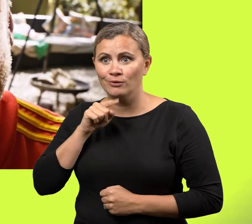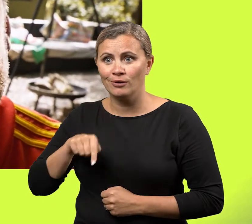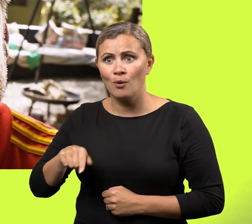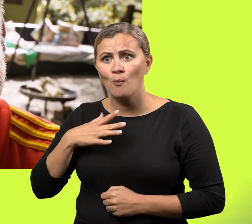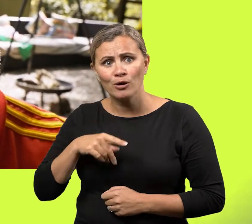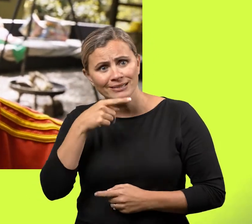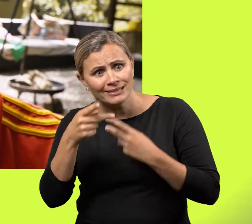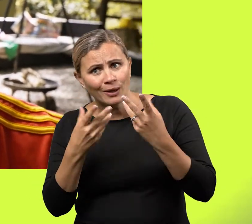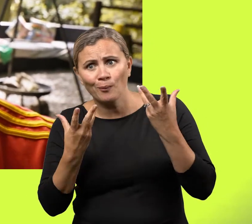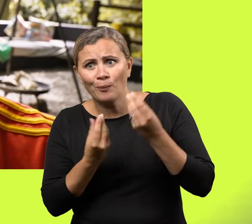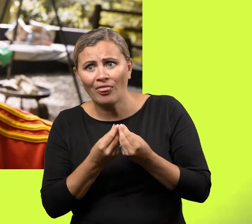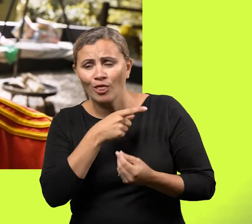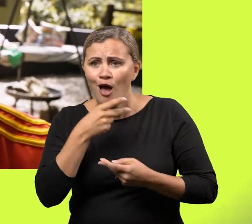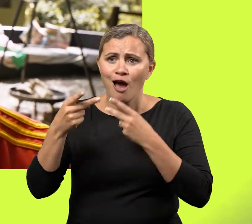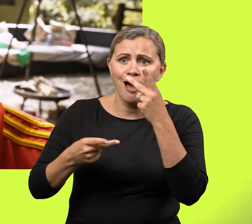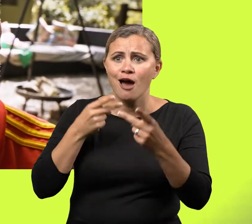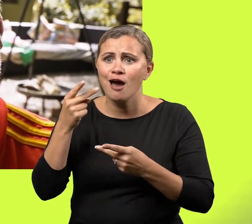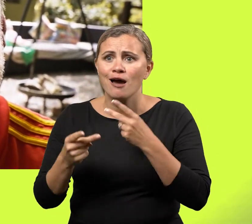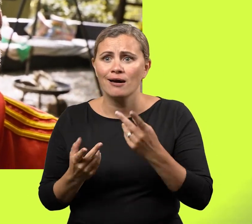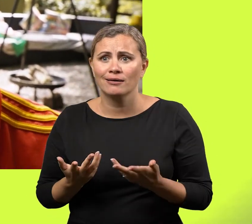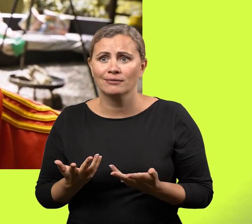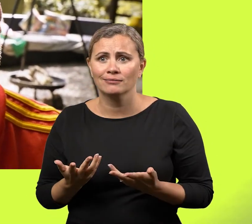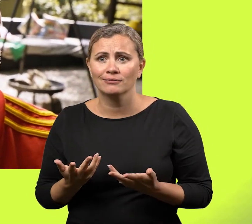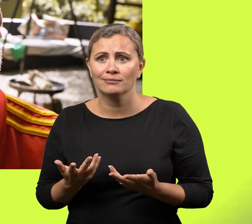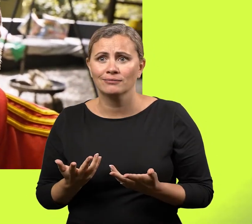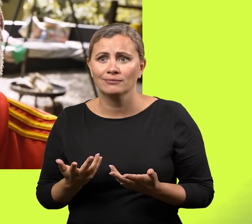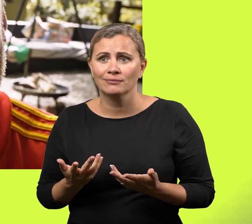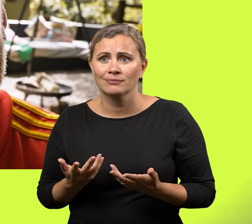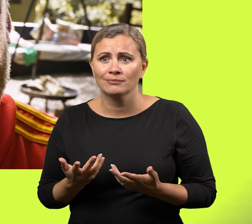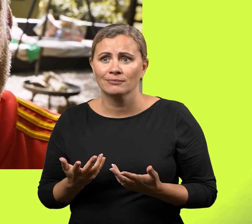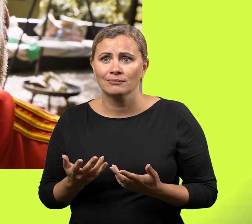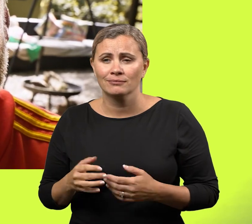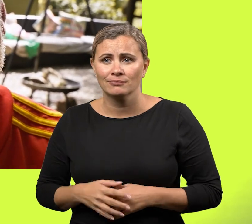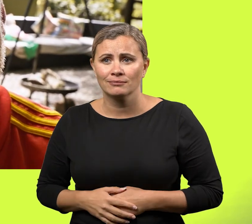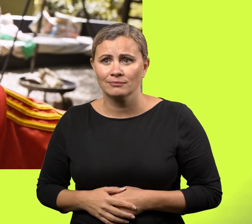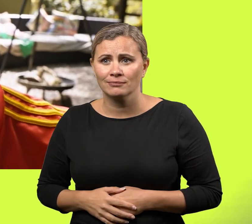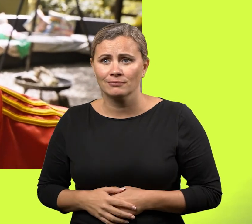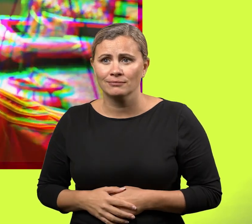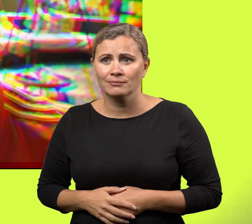sing along with her Tad Key. Carry ti, Dad.